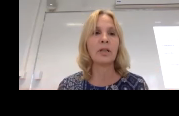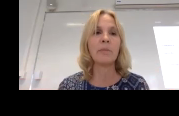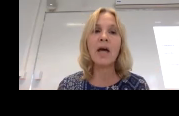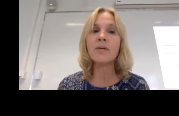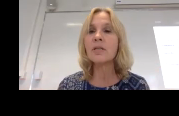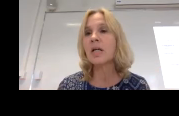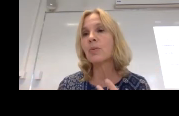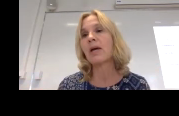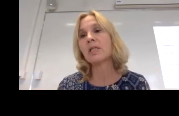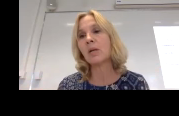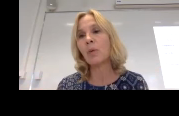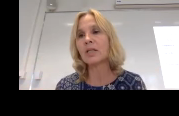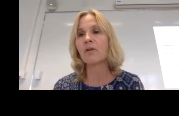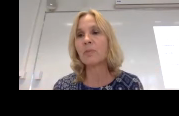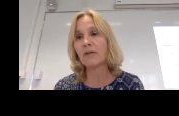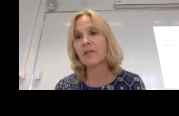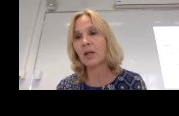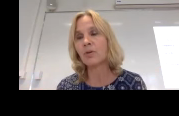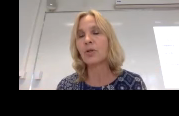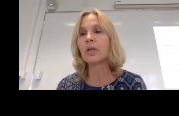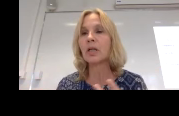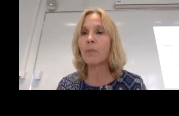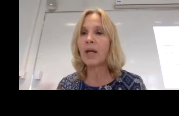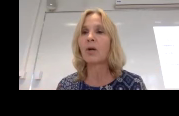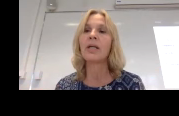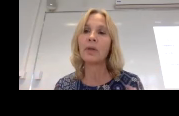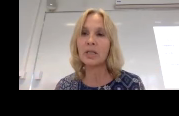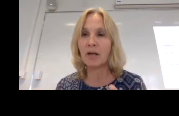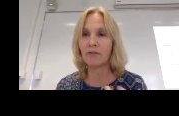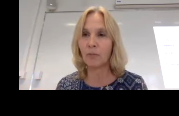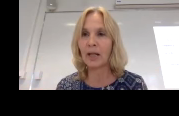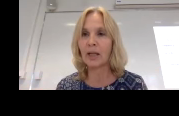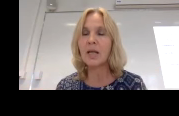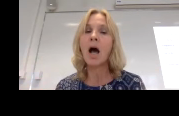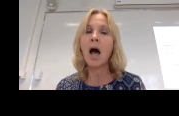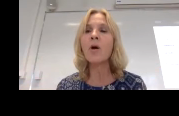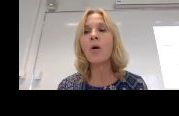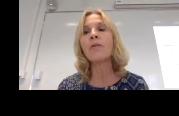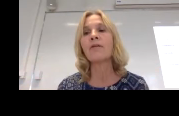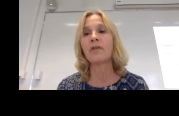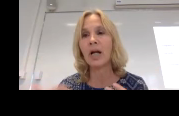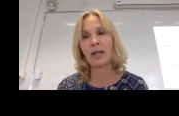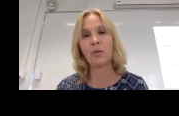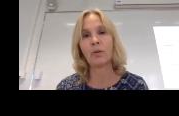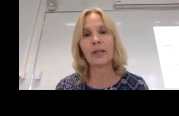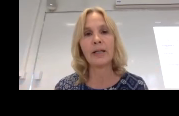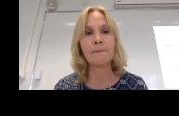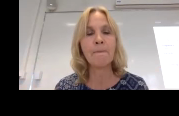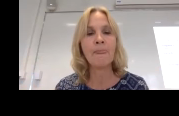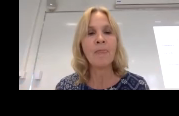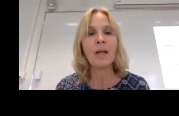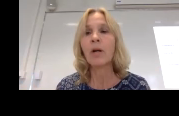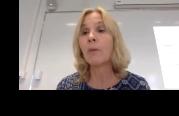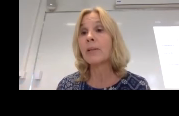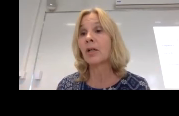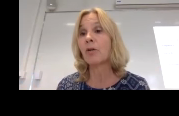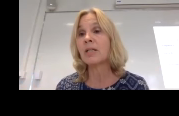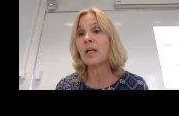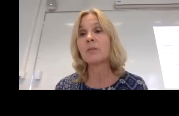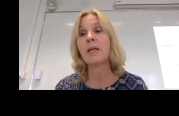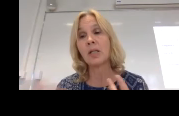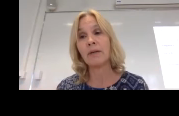about 1,000 signs, we have the same ratings from deaf signers. So you can compare hearing and deaf ratings. On the whole, they're very highly correlated. What I'm going